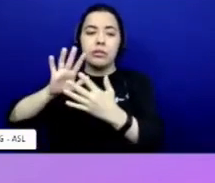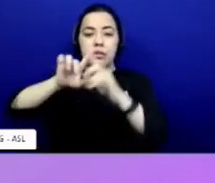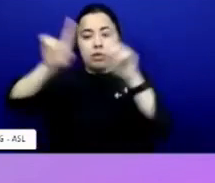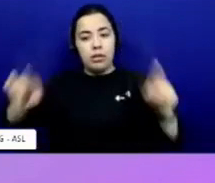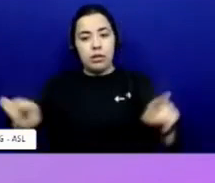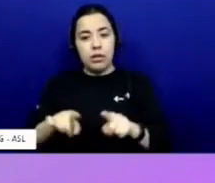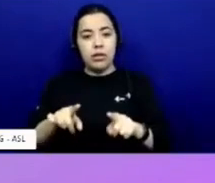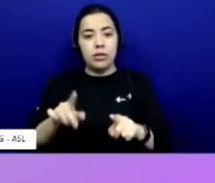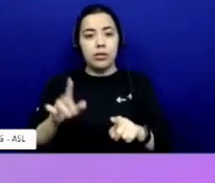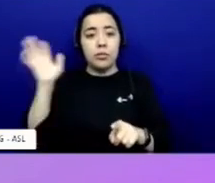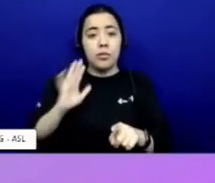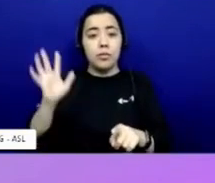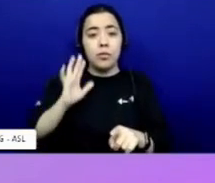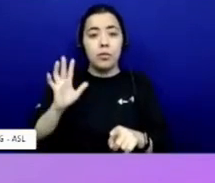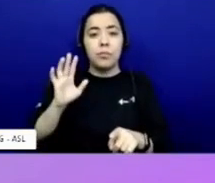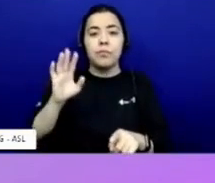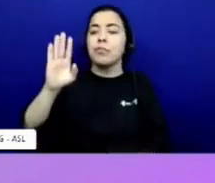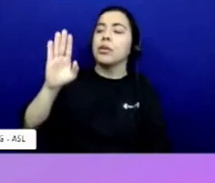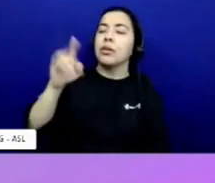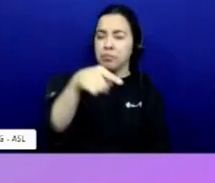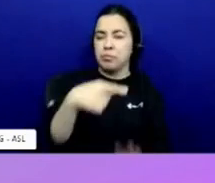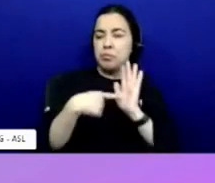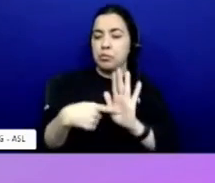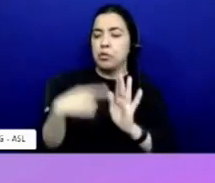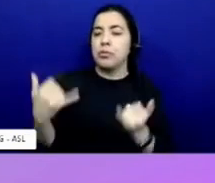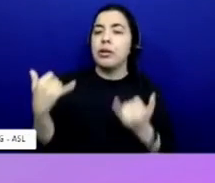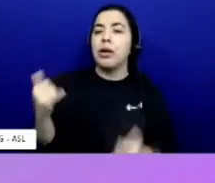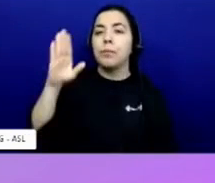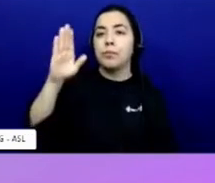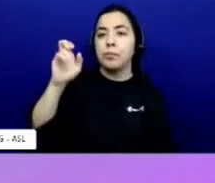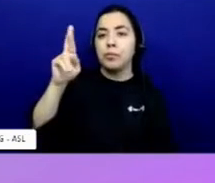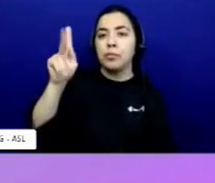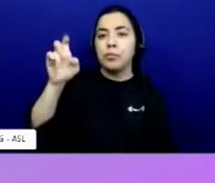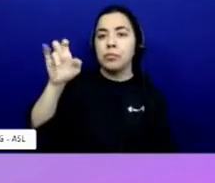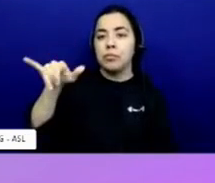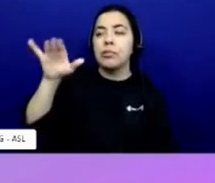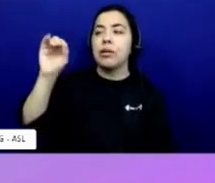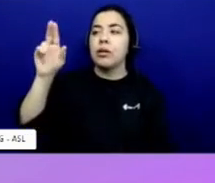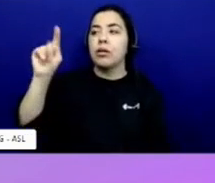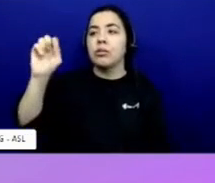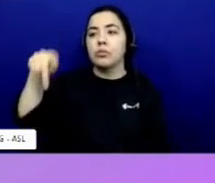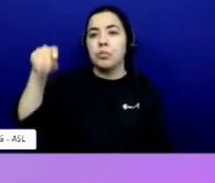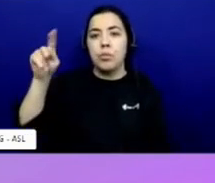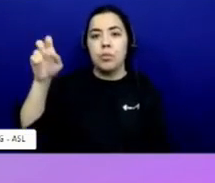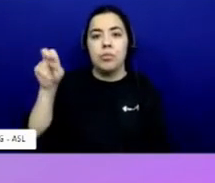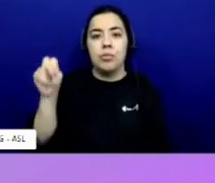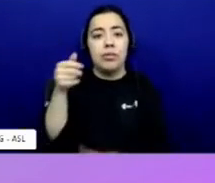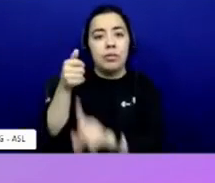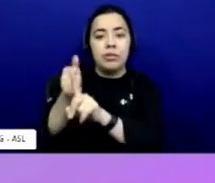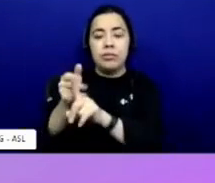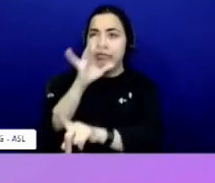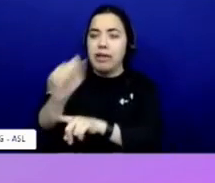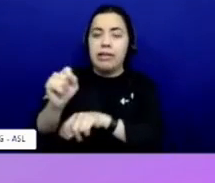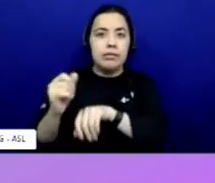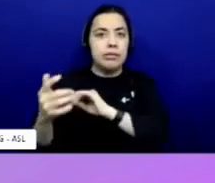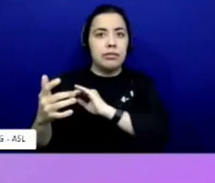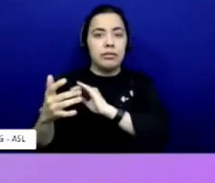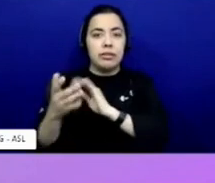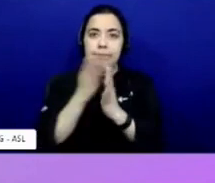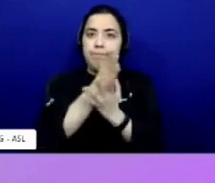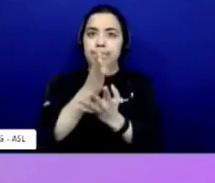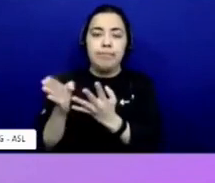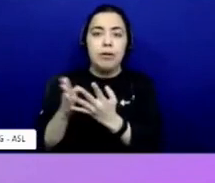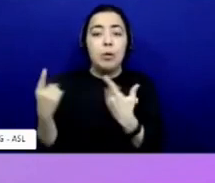like the main menu for Berkeley Outspoken. And this used a fascinating technique. The way it